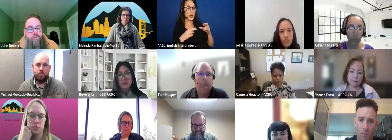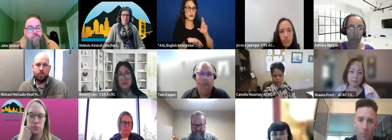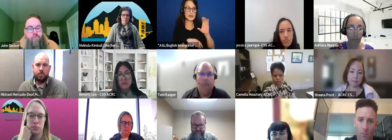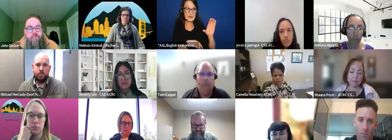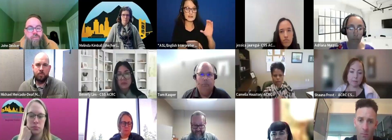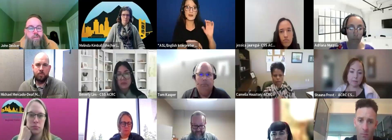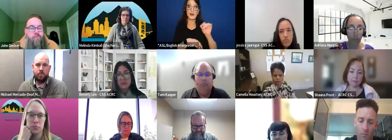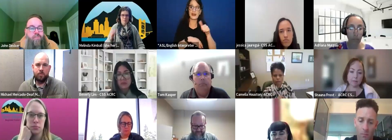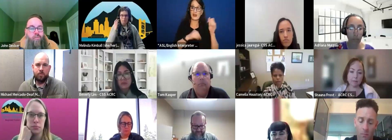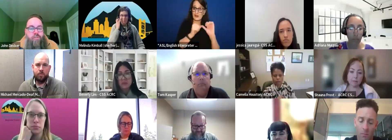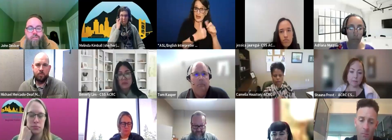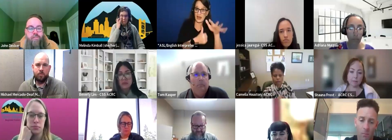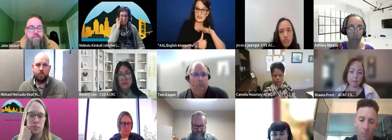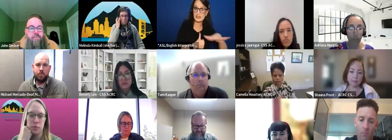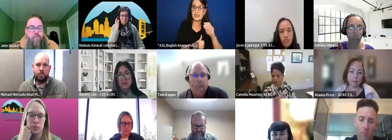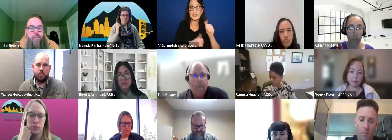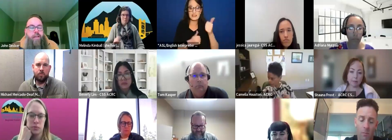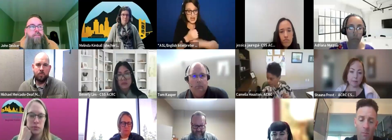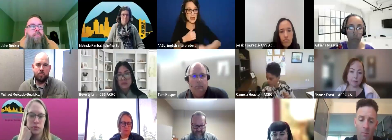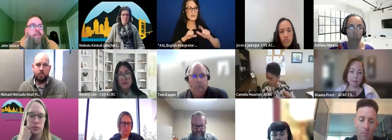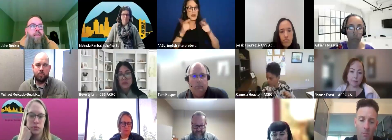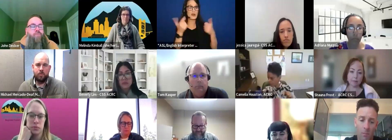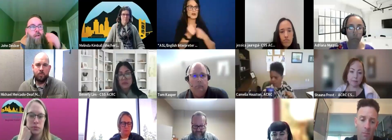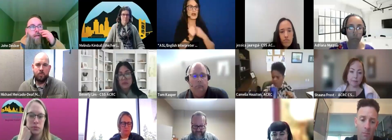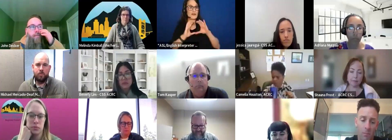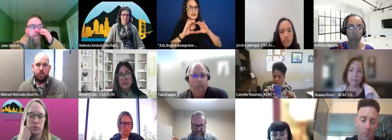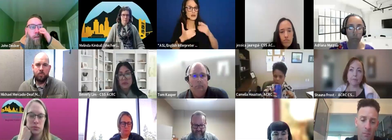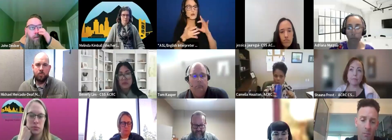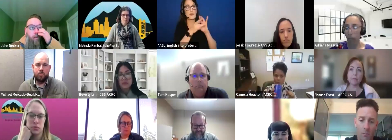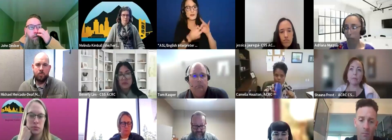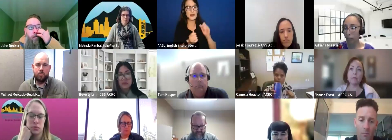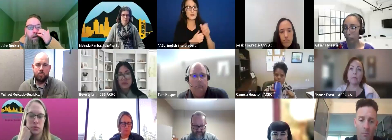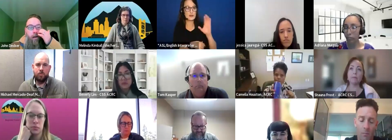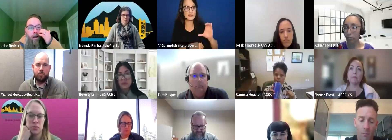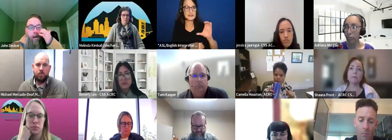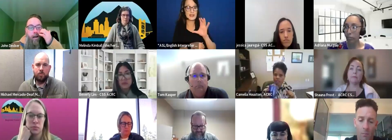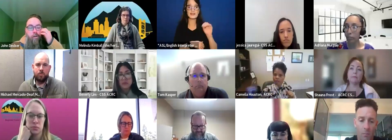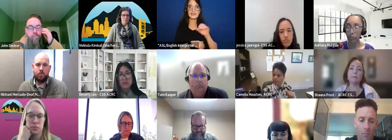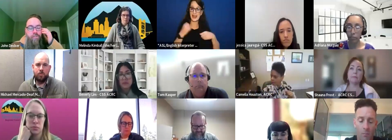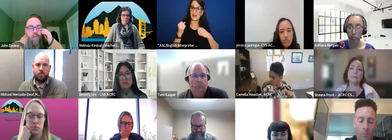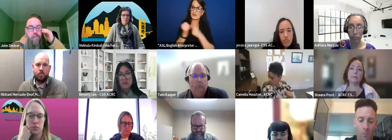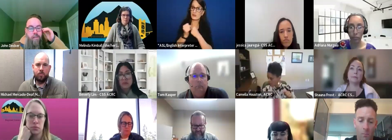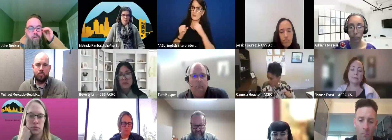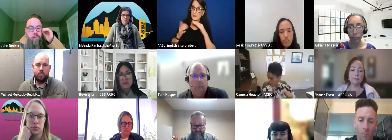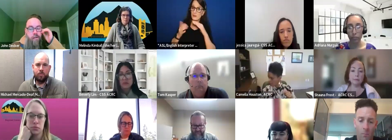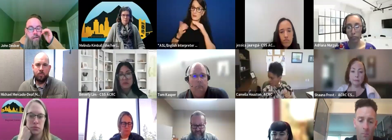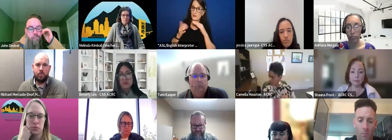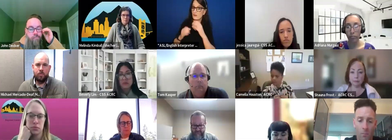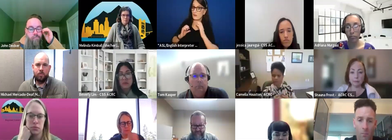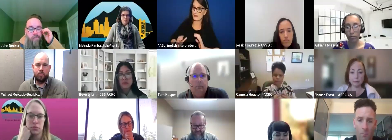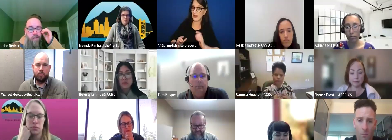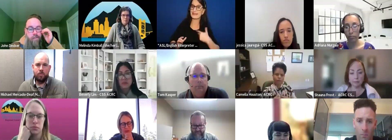tied to regional center supports and services for clients, as well as, I don't know, I think we saw the